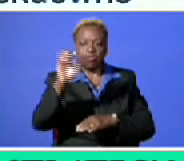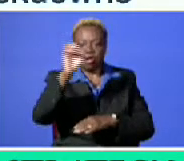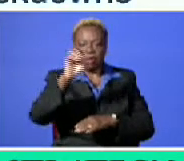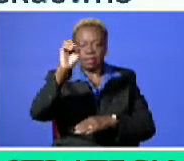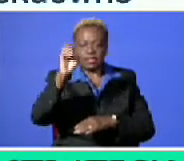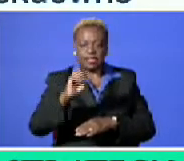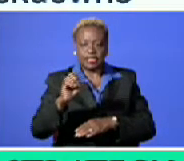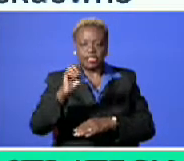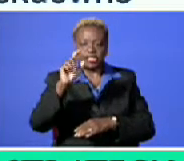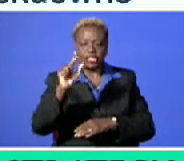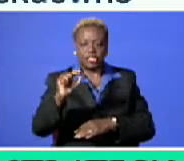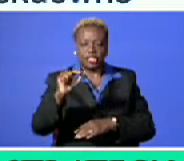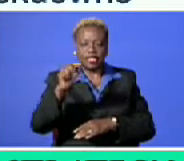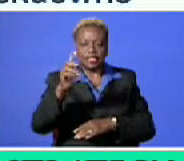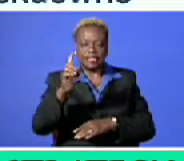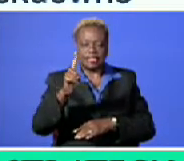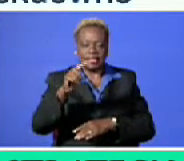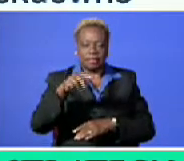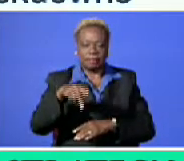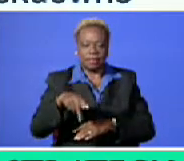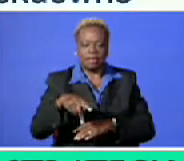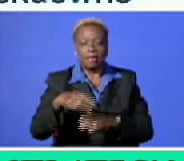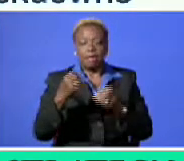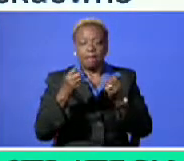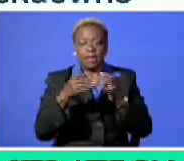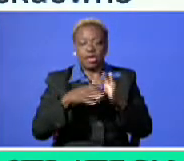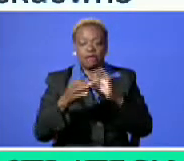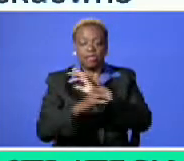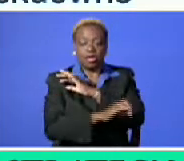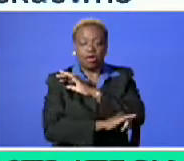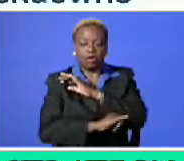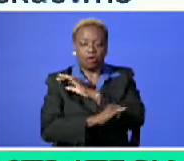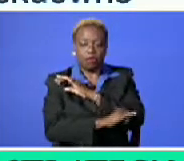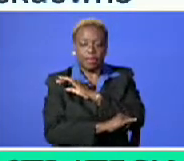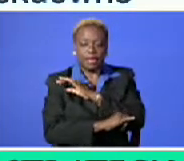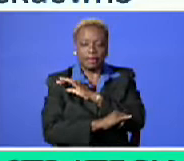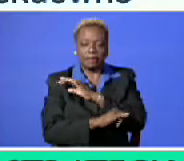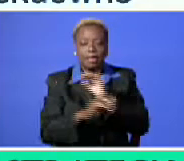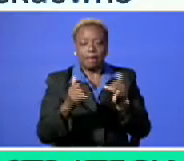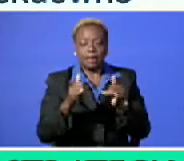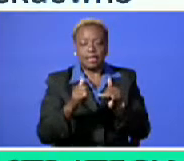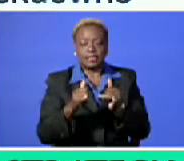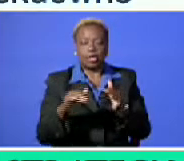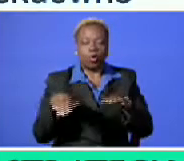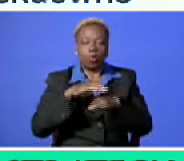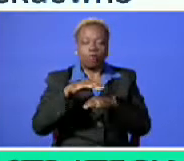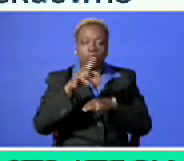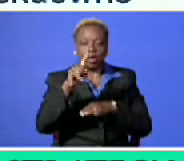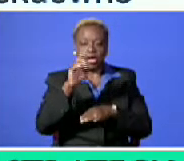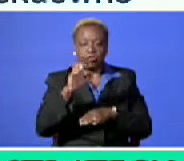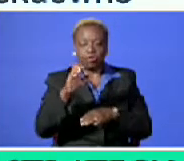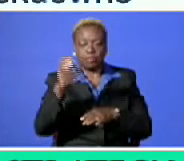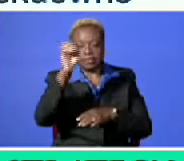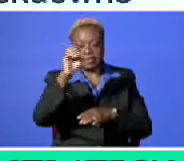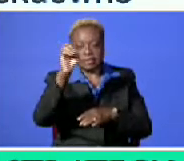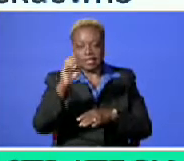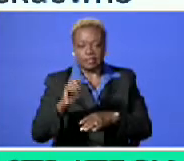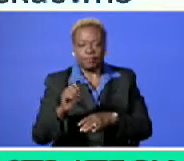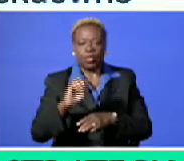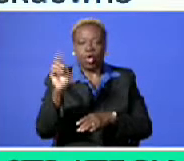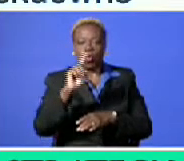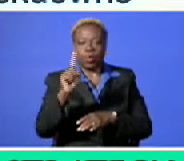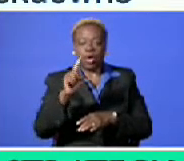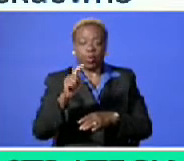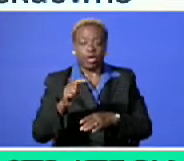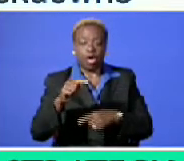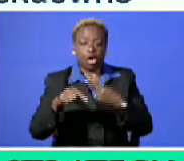have our Caribbean pairs. Many of them are at 100% or over 100% debt to GDP. So where we are, where we are heading is not ideal,